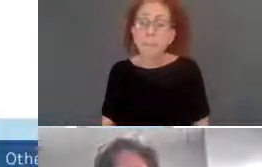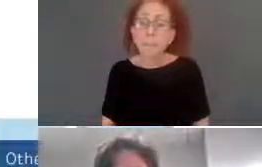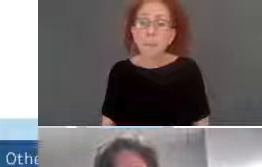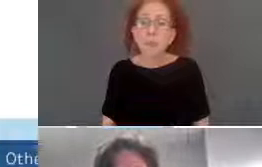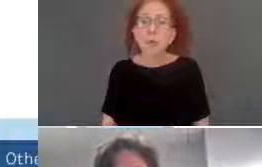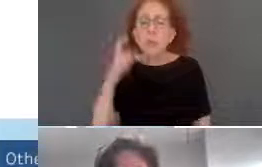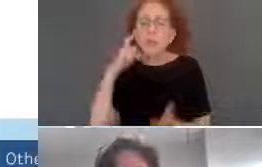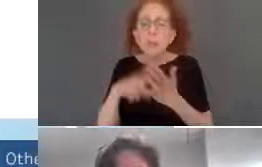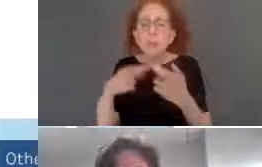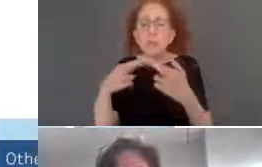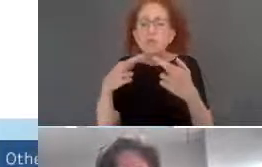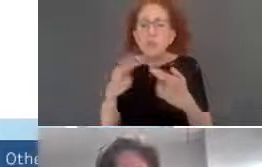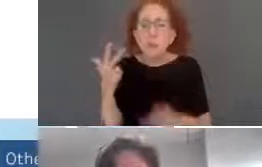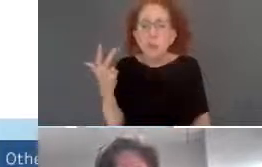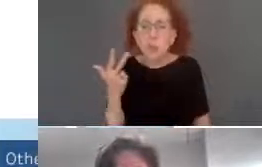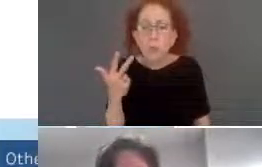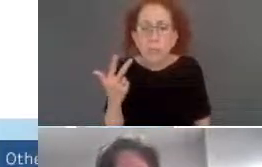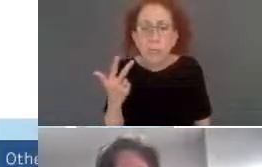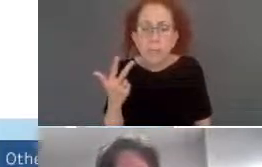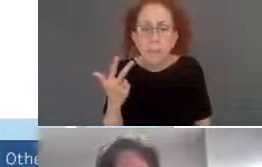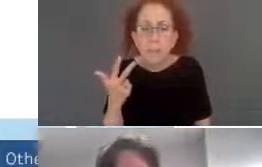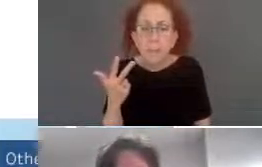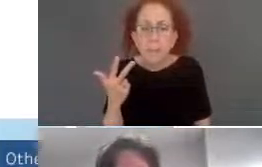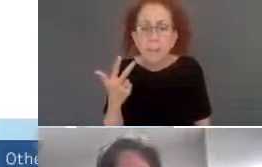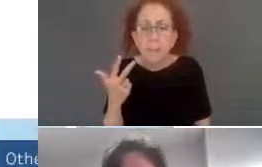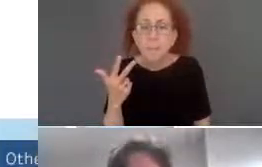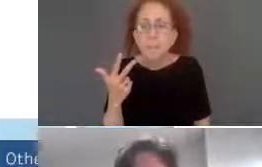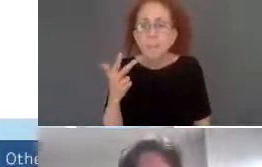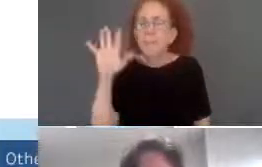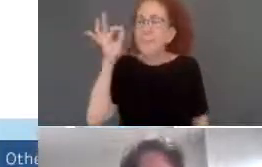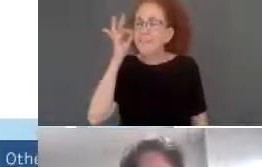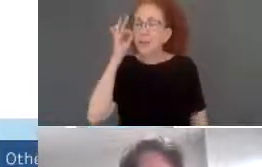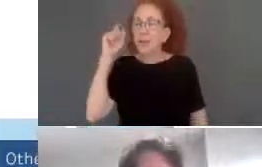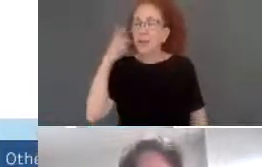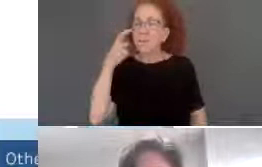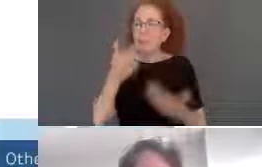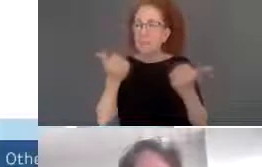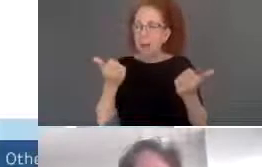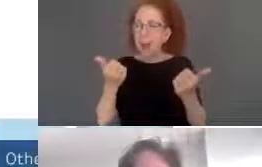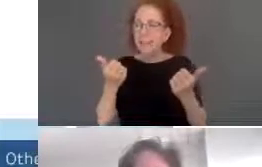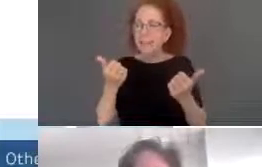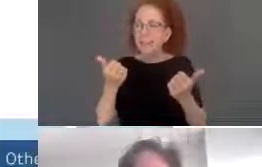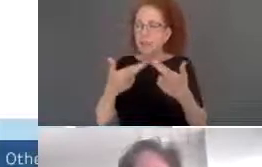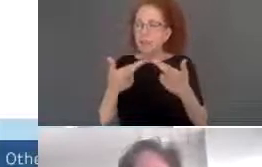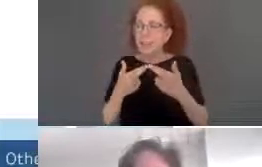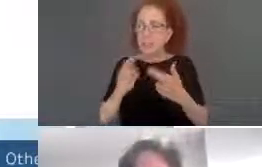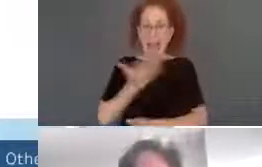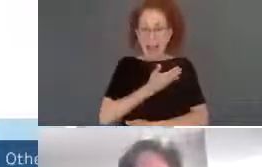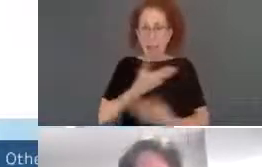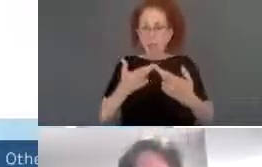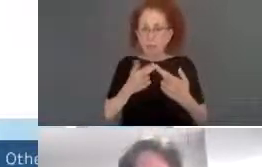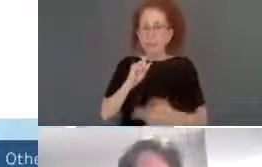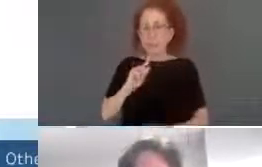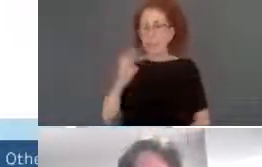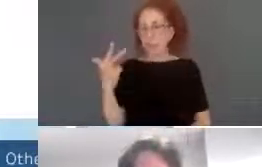region 3, which is how the federal government divides regions, and that's the region we're in. It's